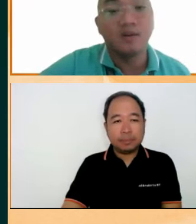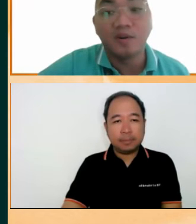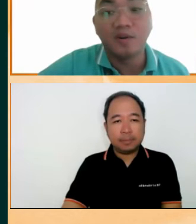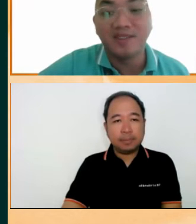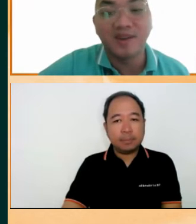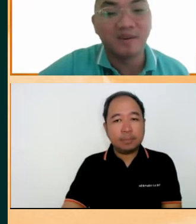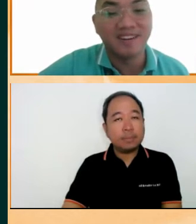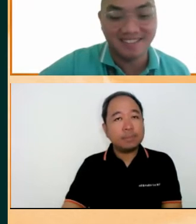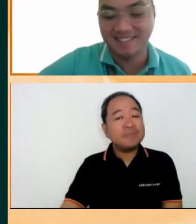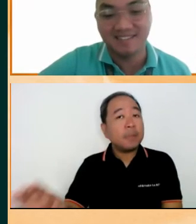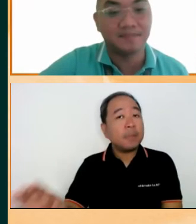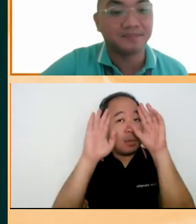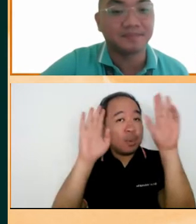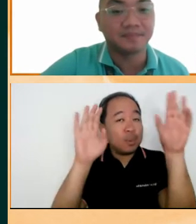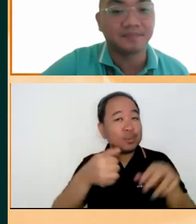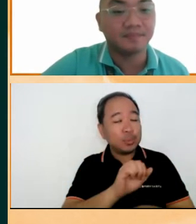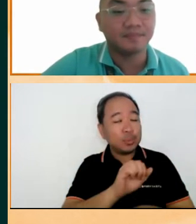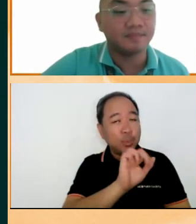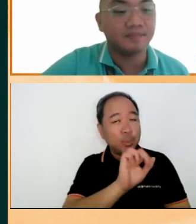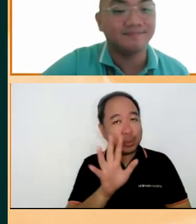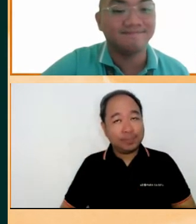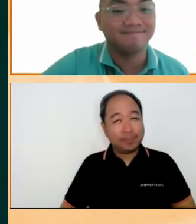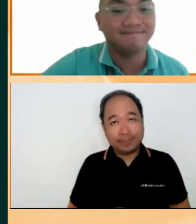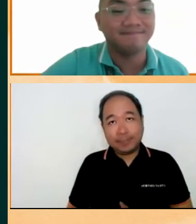Hello, good morning to everyone.